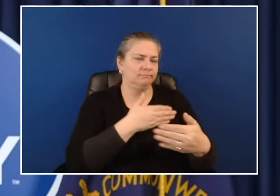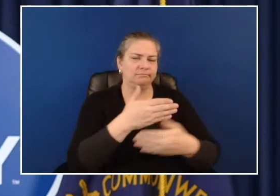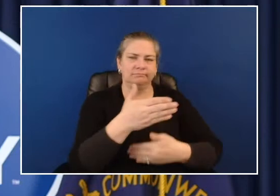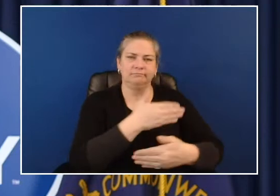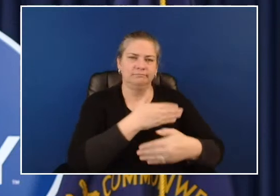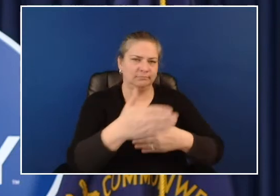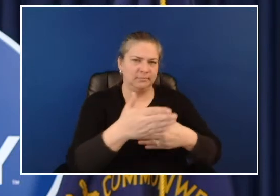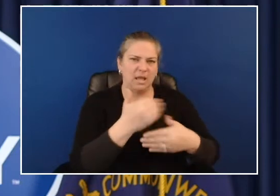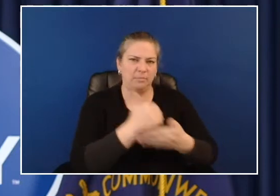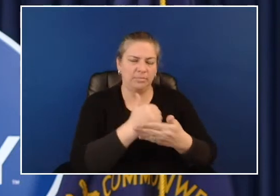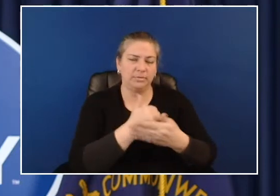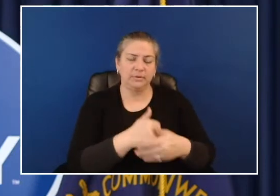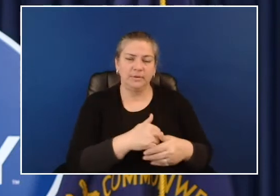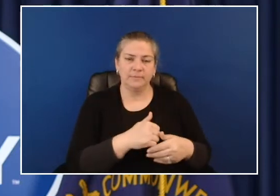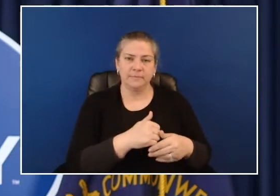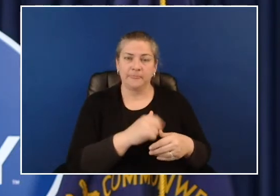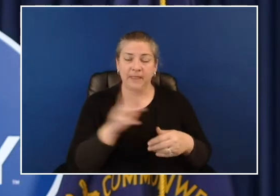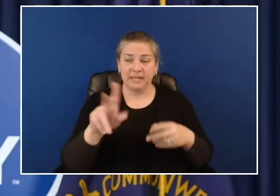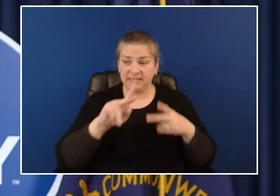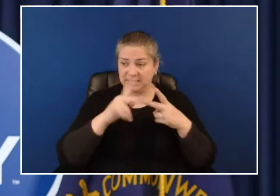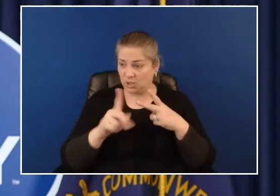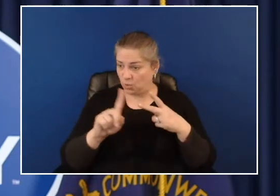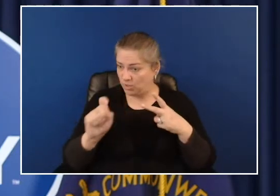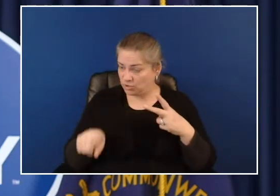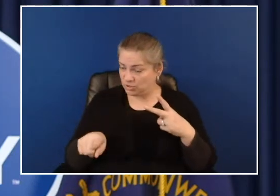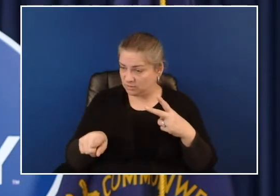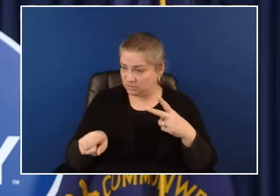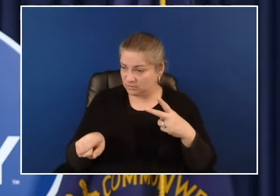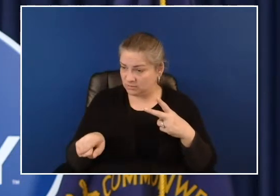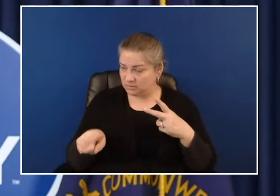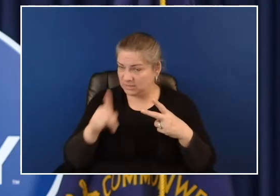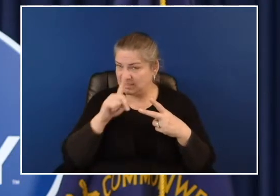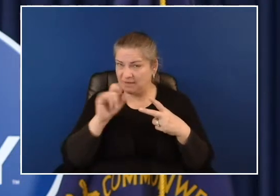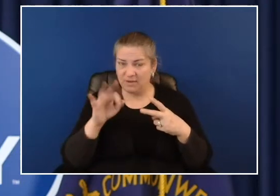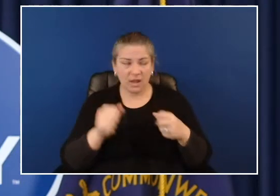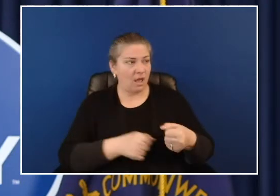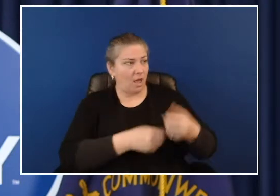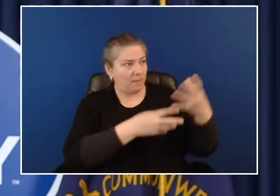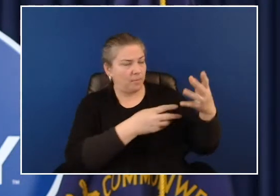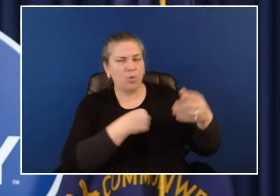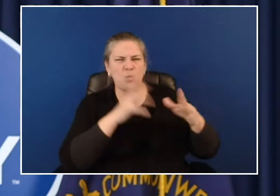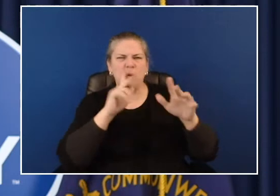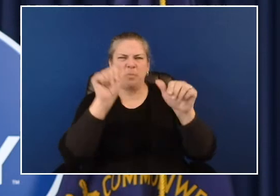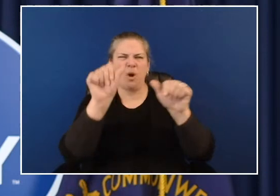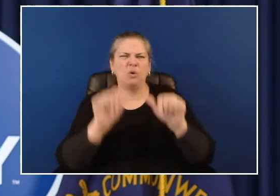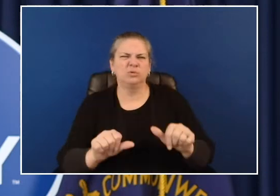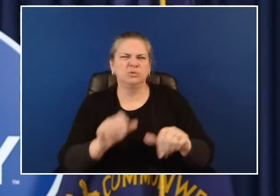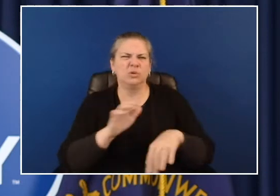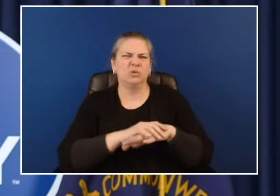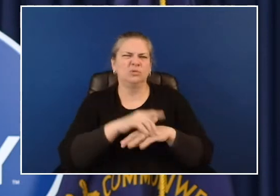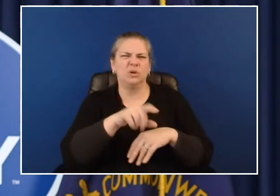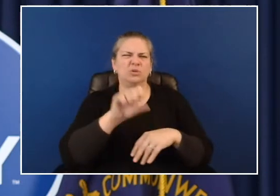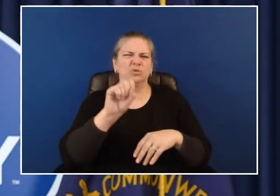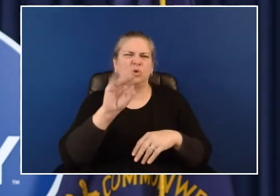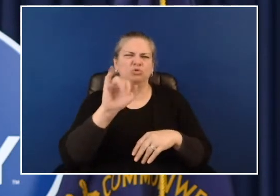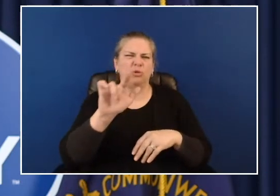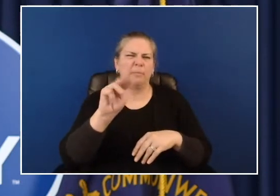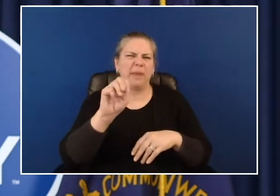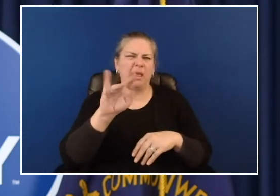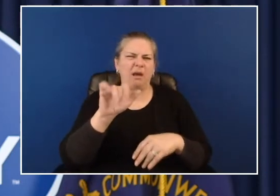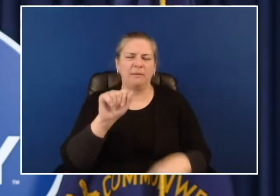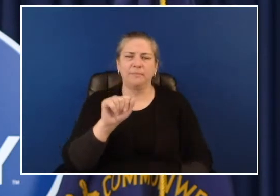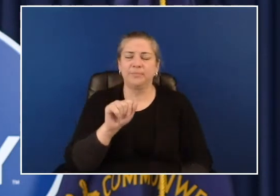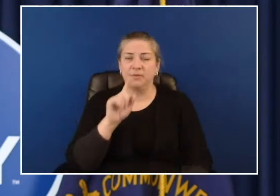while I'll answer the second question, we'll see if we can get those up. Otherwise, we'll post them on social media. For